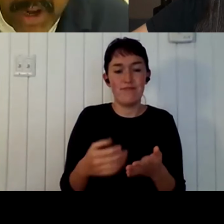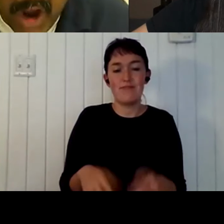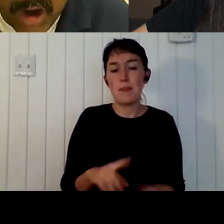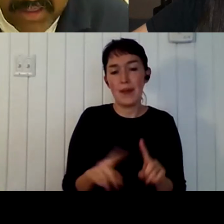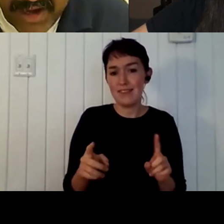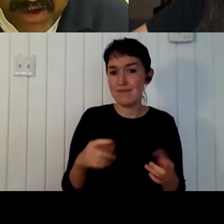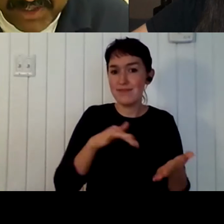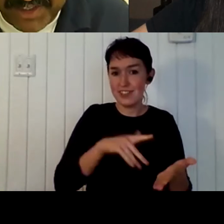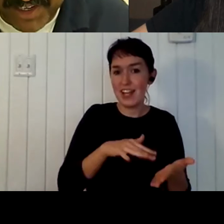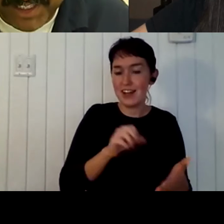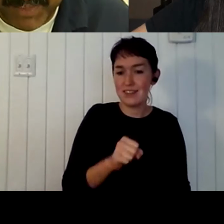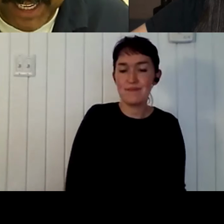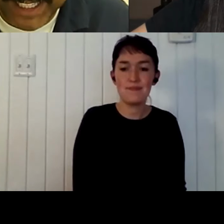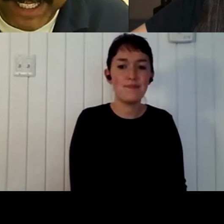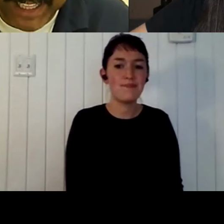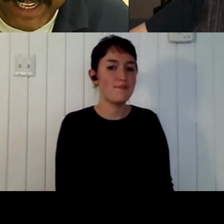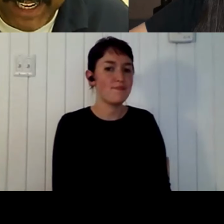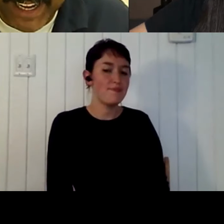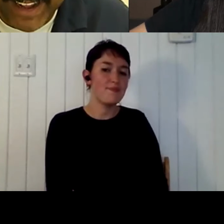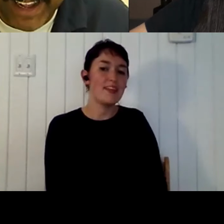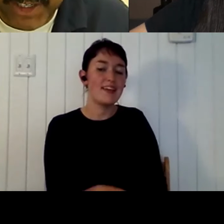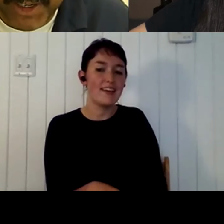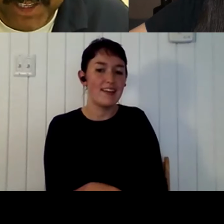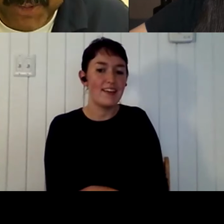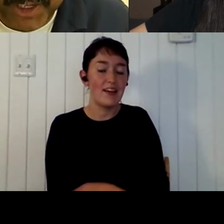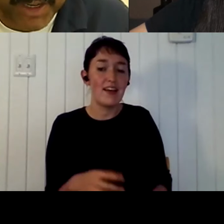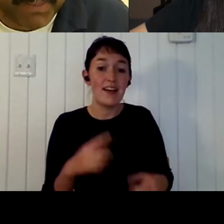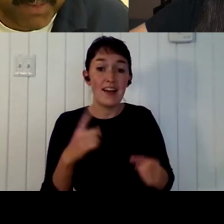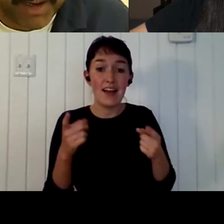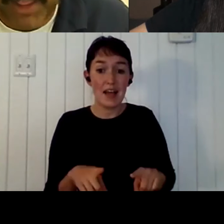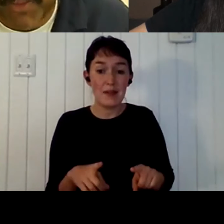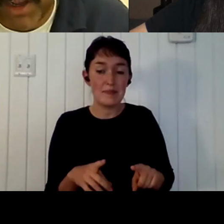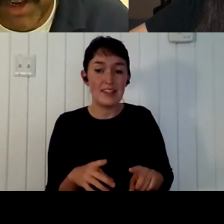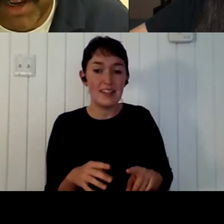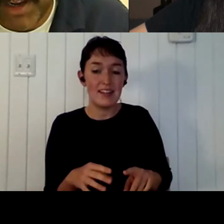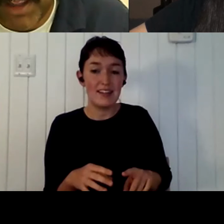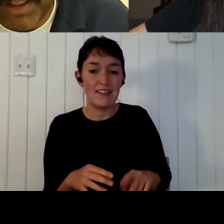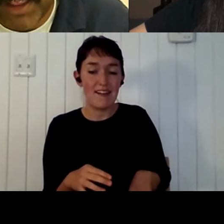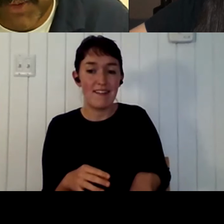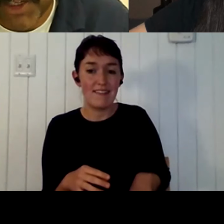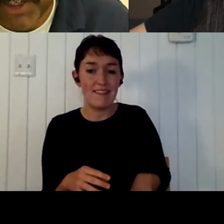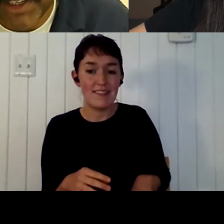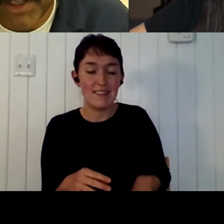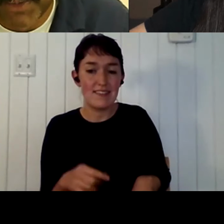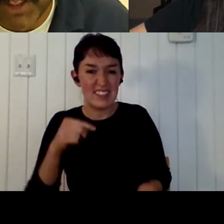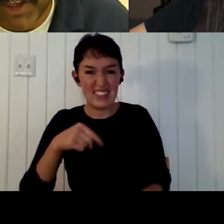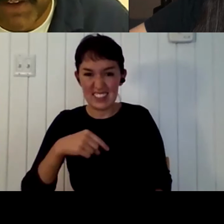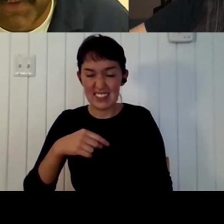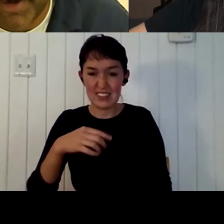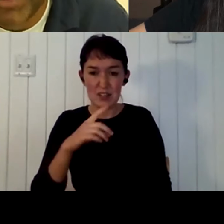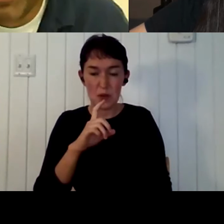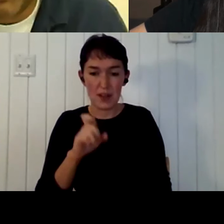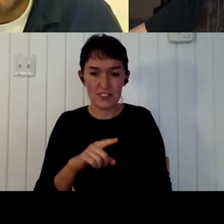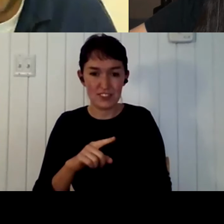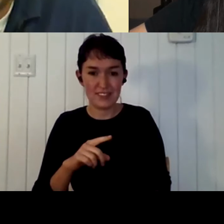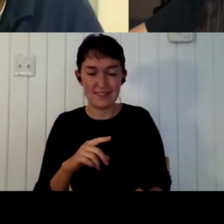Where we are there, which is going to seem like a silly answer to this question and probably not the one that the question asker was looking